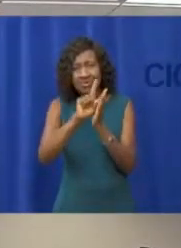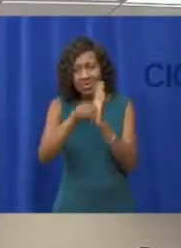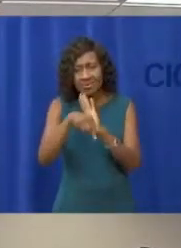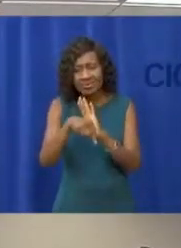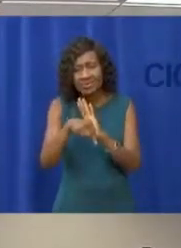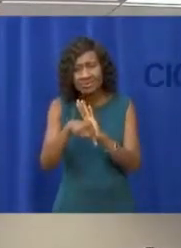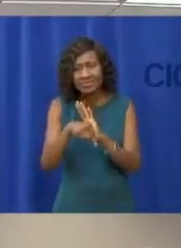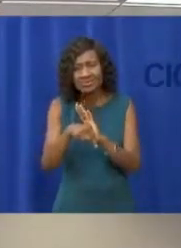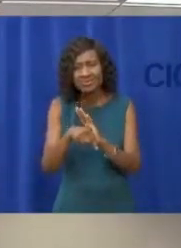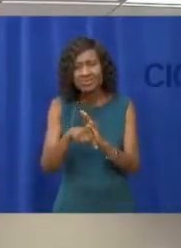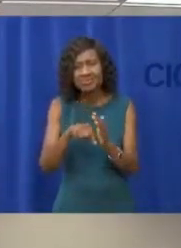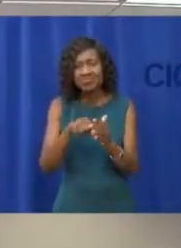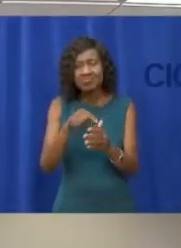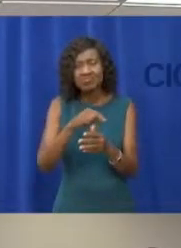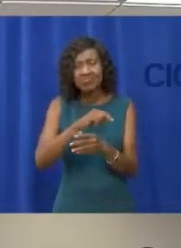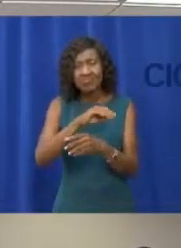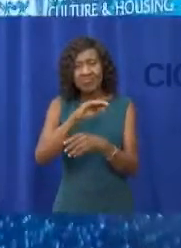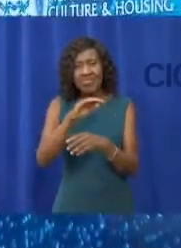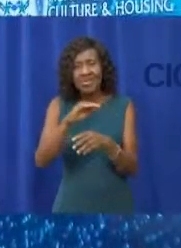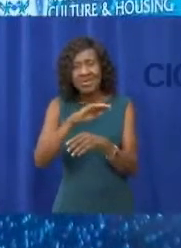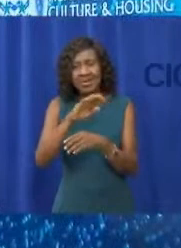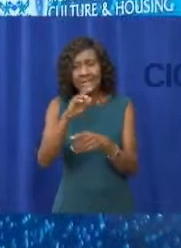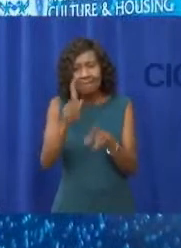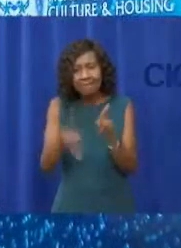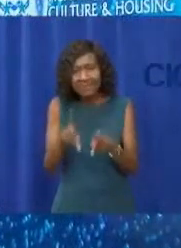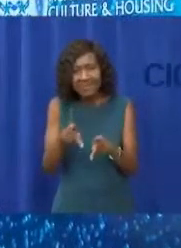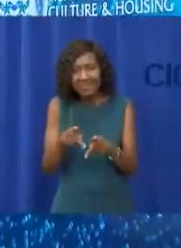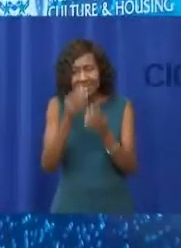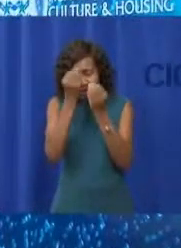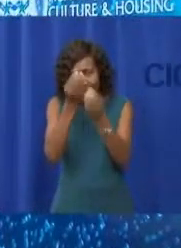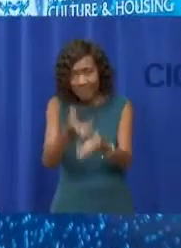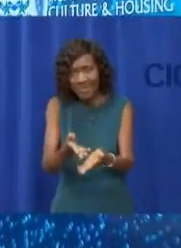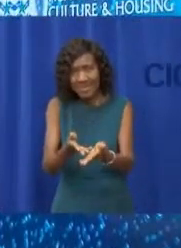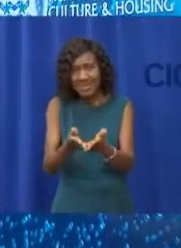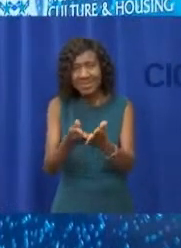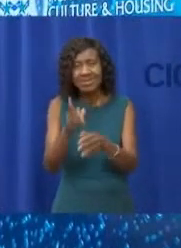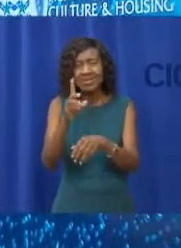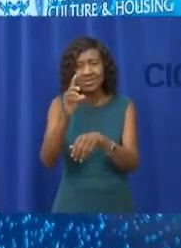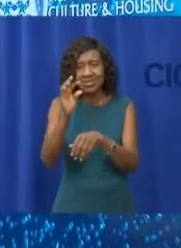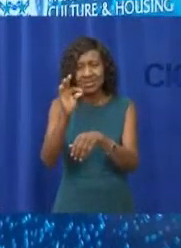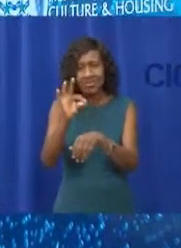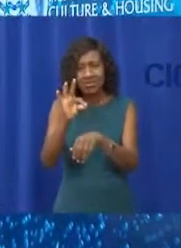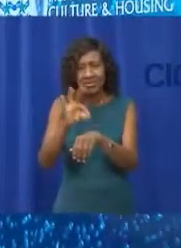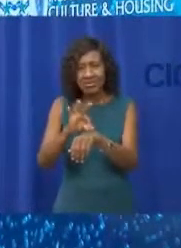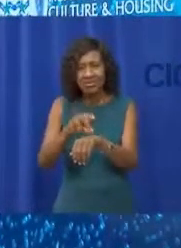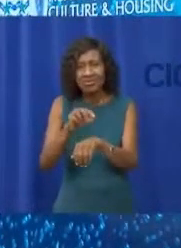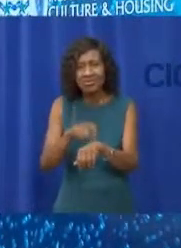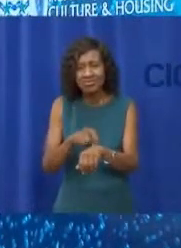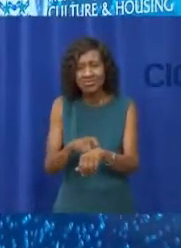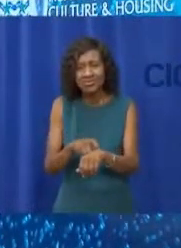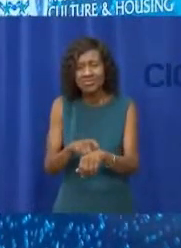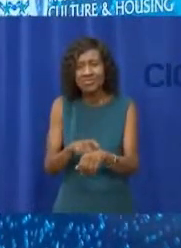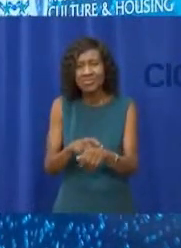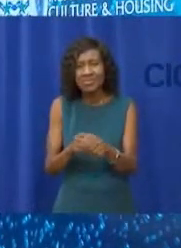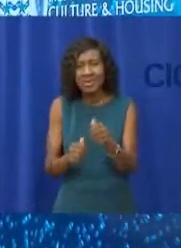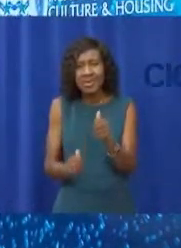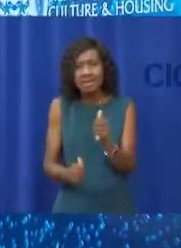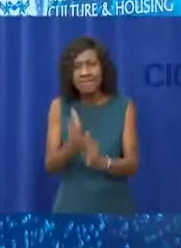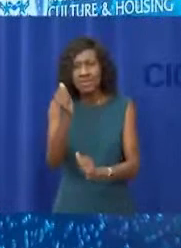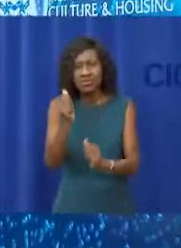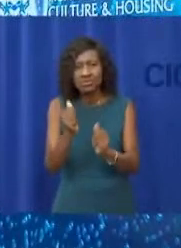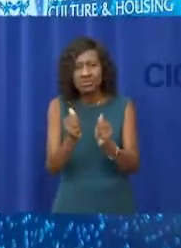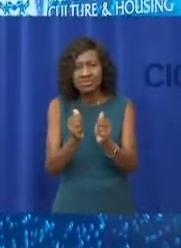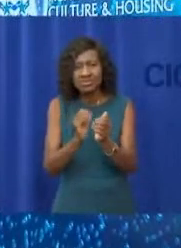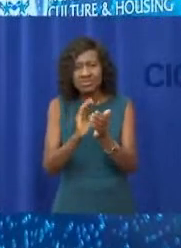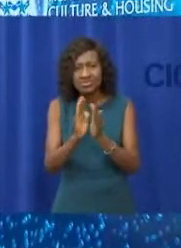there is almost full compliance with the hard curfew between 7 p.m. and 5 a.m. nightly. Most of the traffic movements during